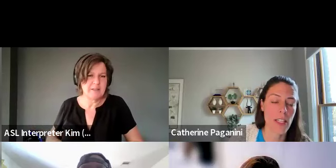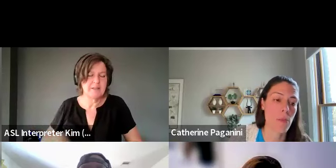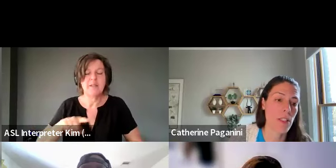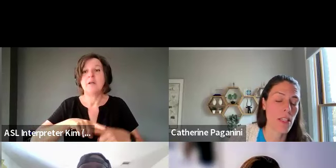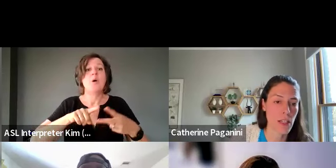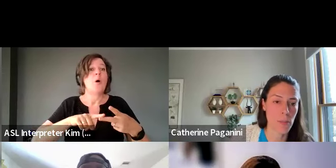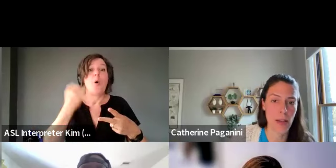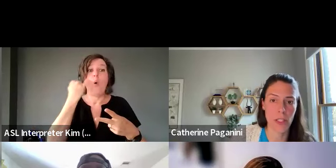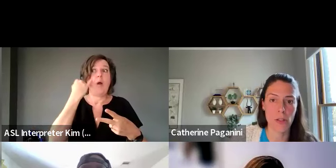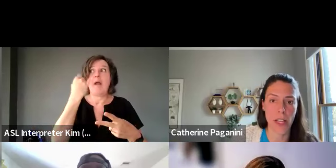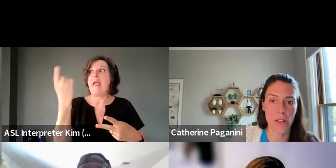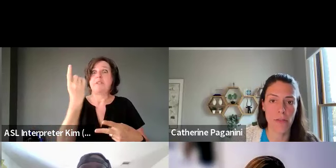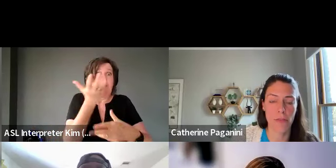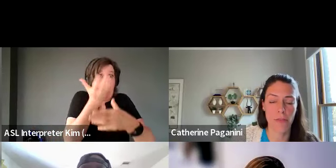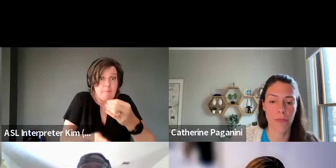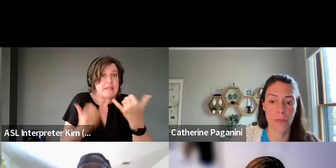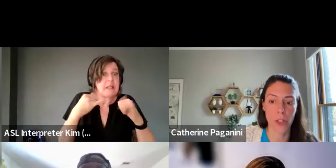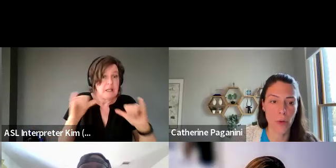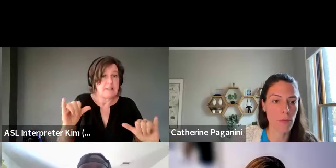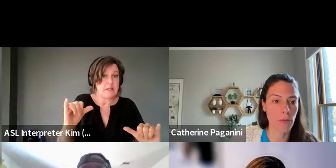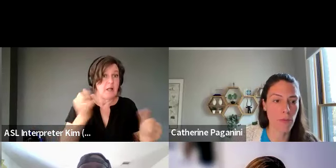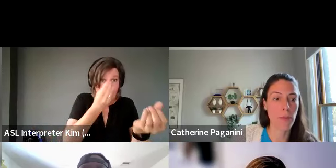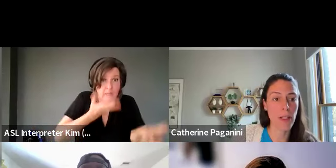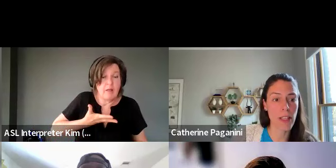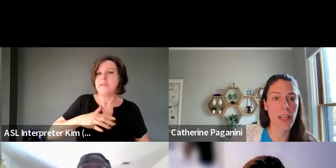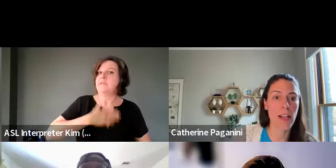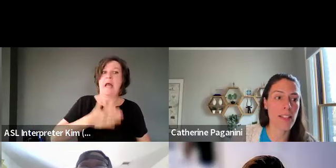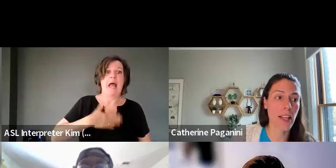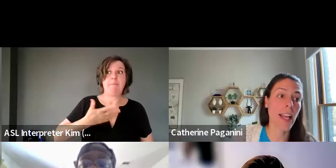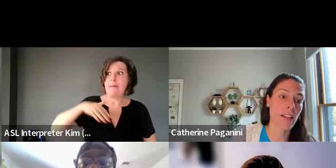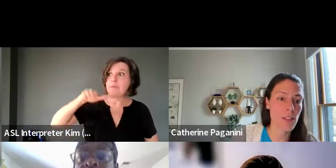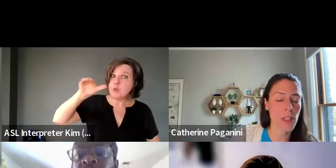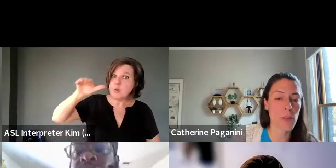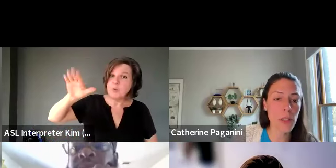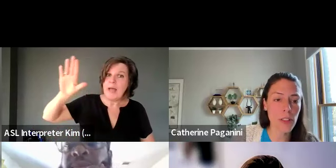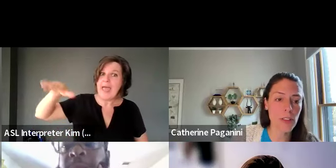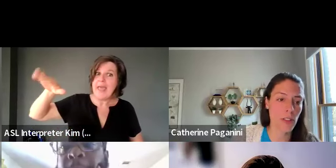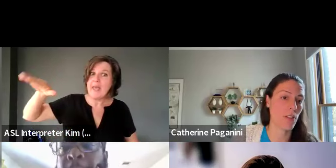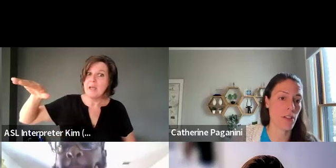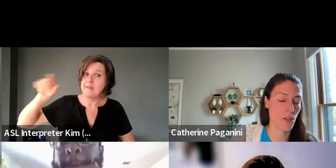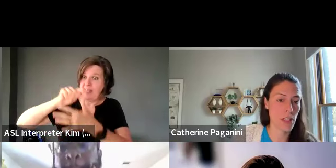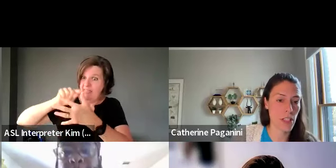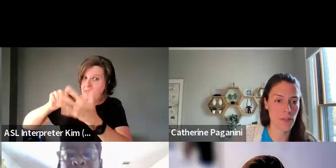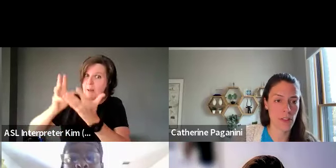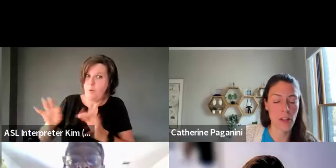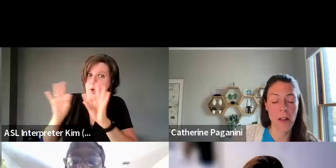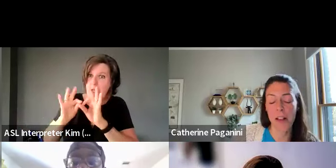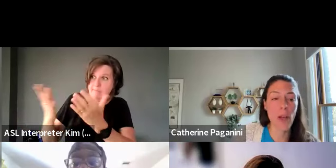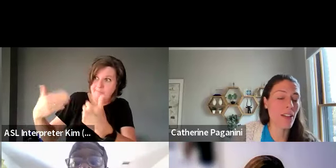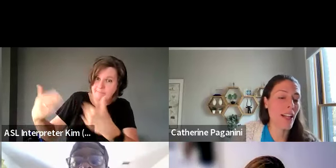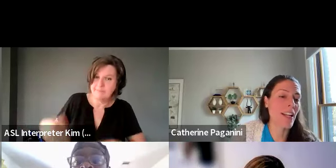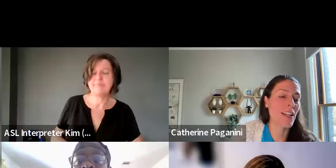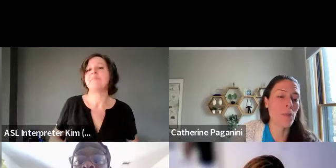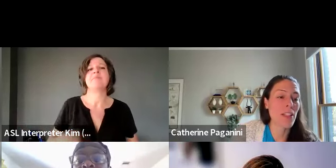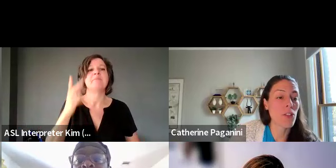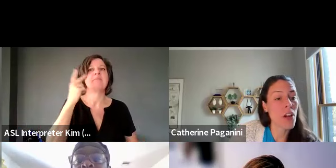there is anything missing, I'm happy to kind of, you know, bug them again and say, like, hey, this is really important, and just see if